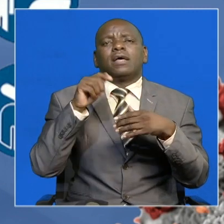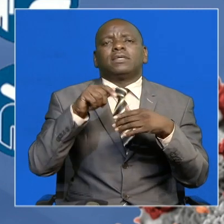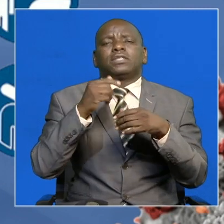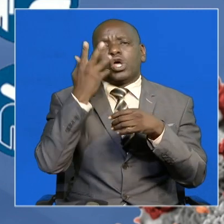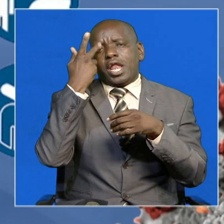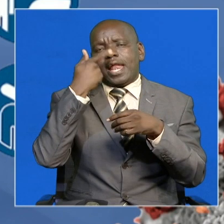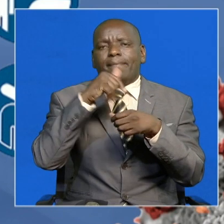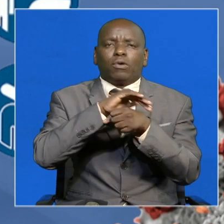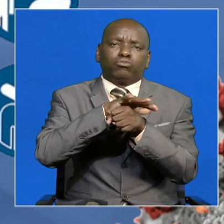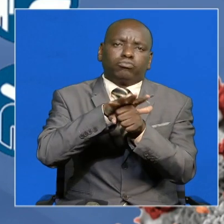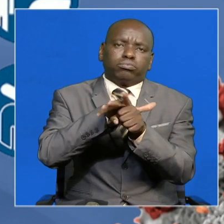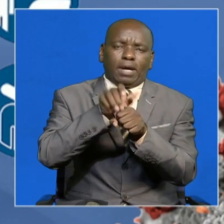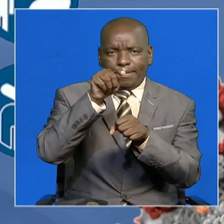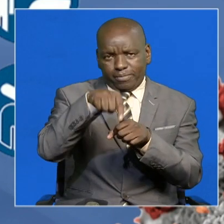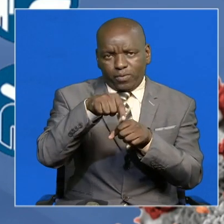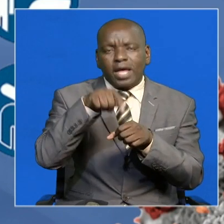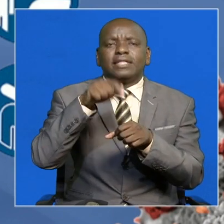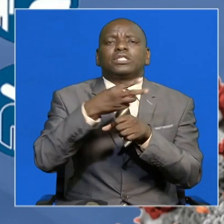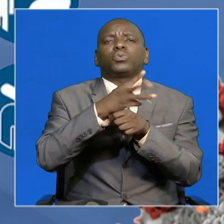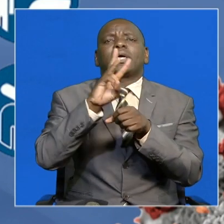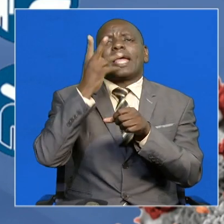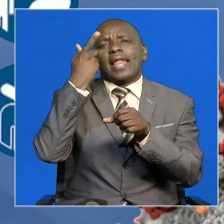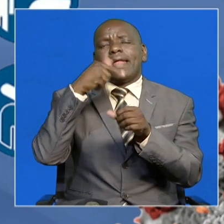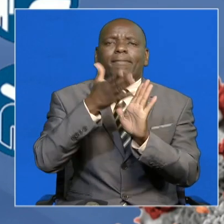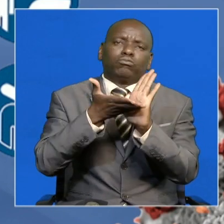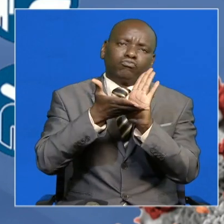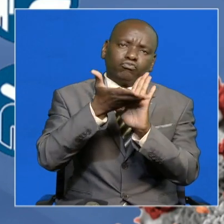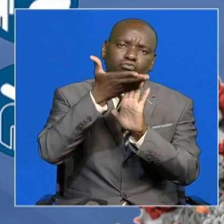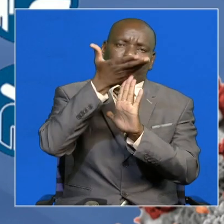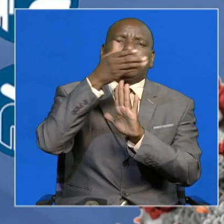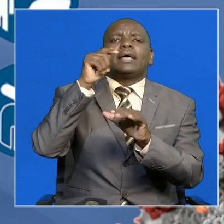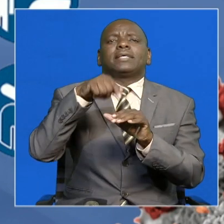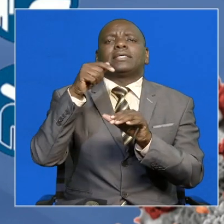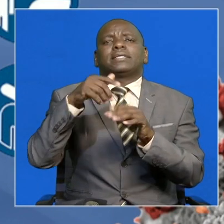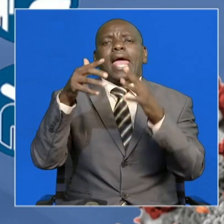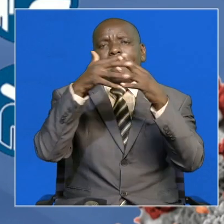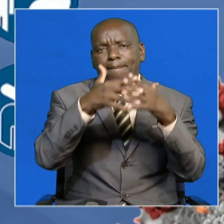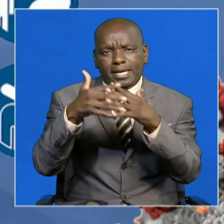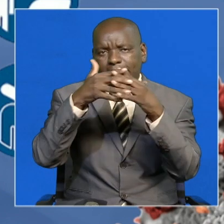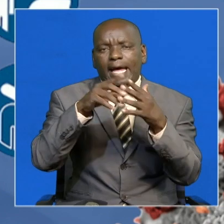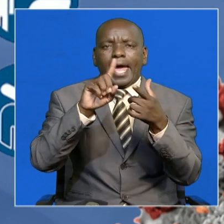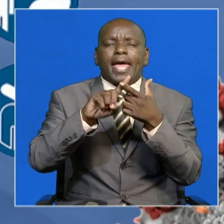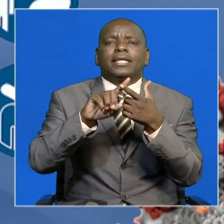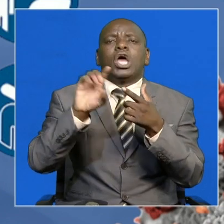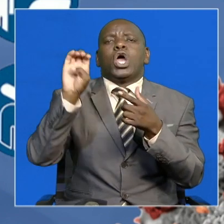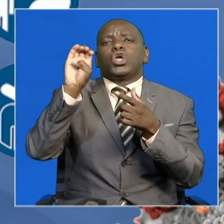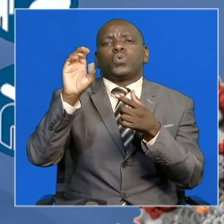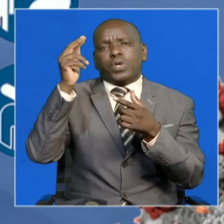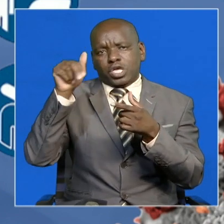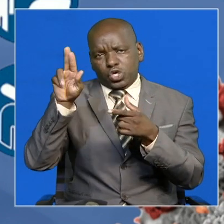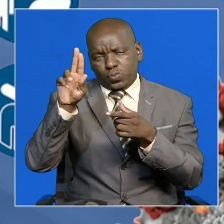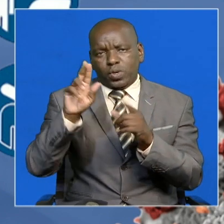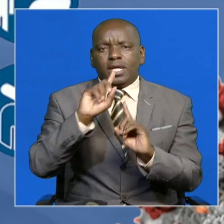COVID-19 statistics. This week, the highest number of cases was recorded in the Americas and European